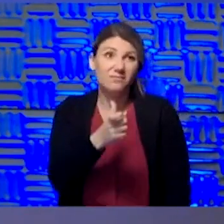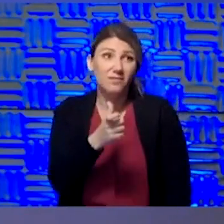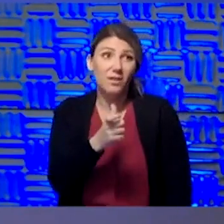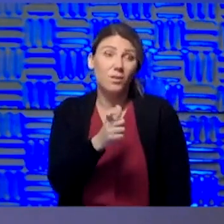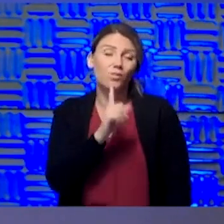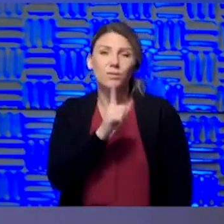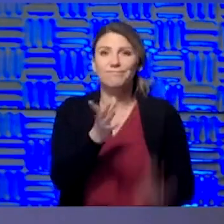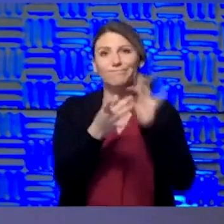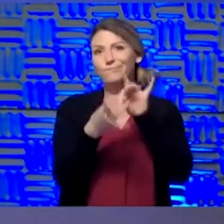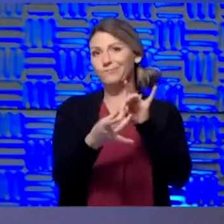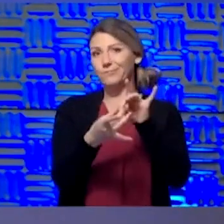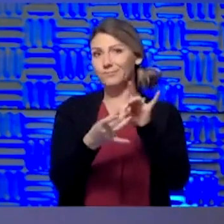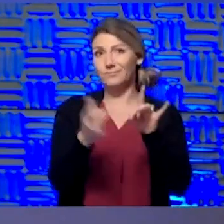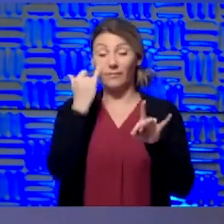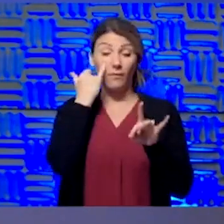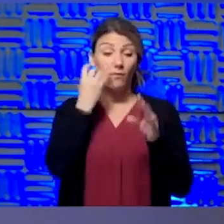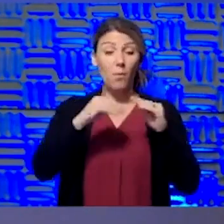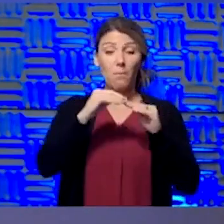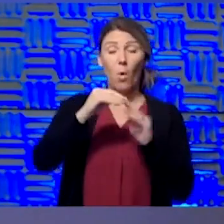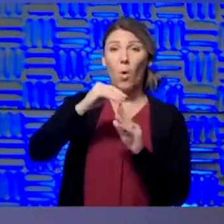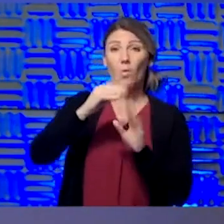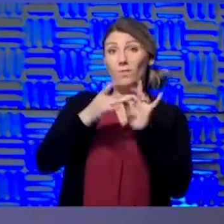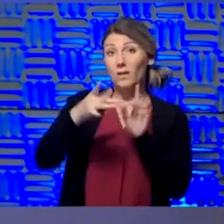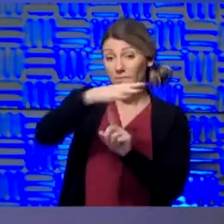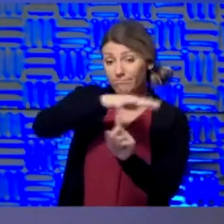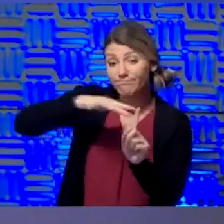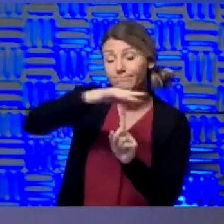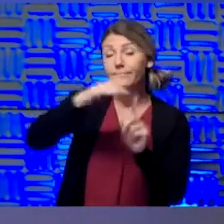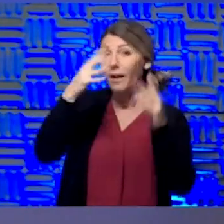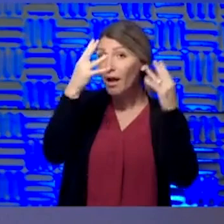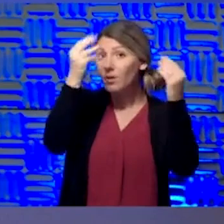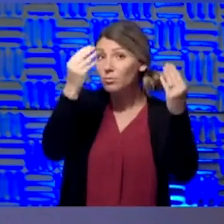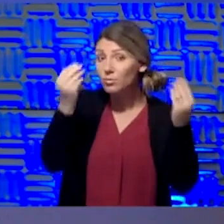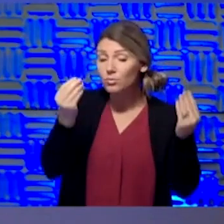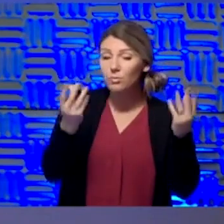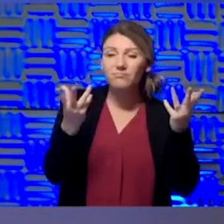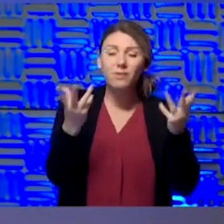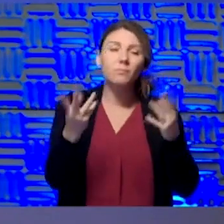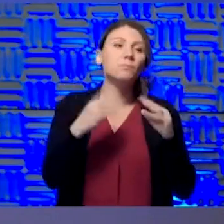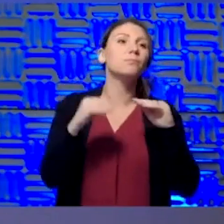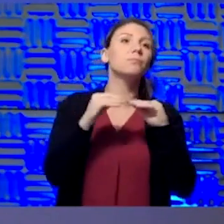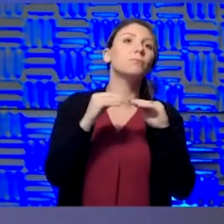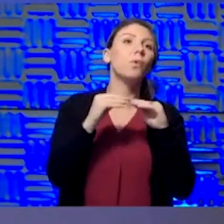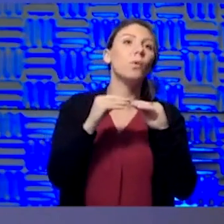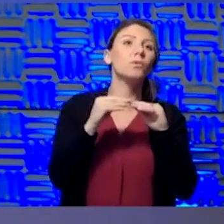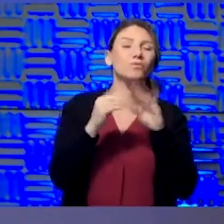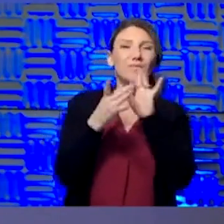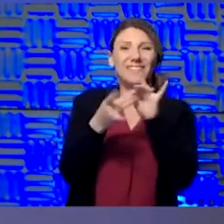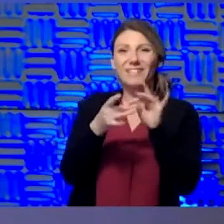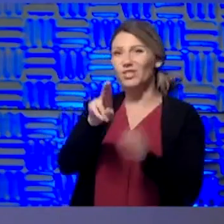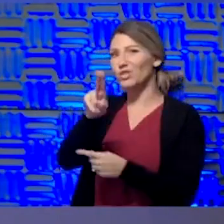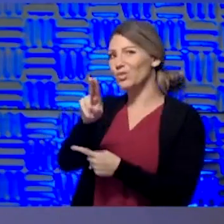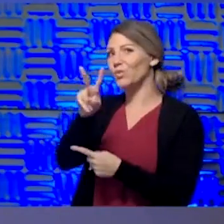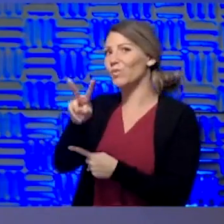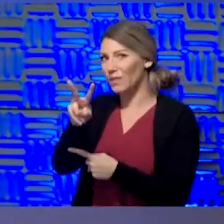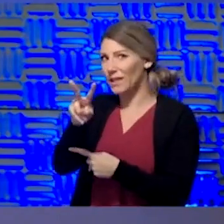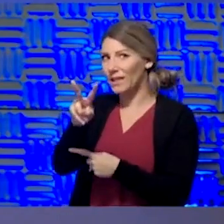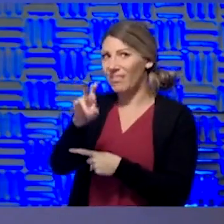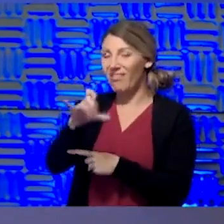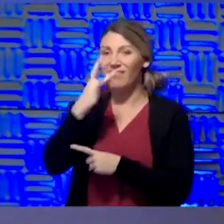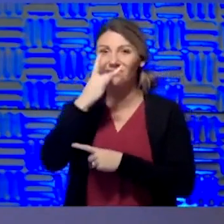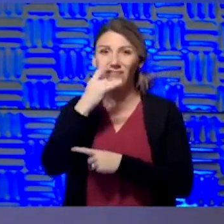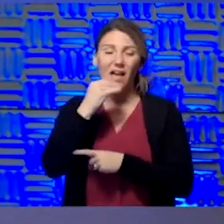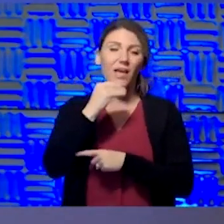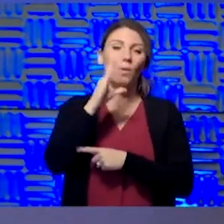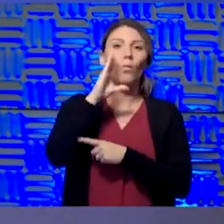would think more if you're talking about environmental and outdoors, you're maybe talking more about the UV radiation to actually have any